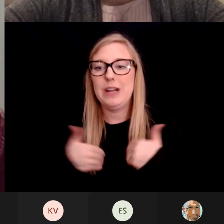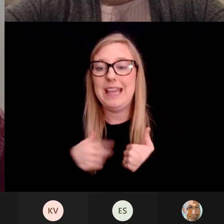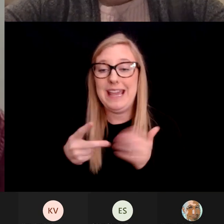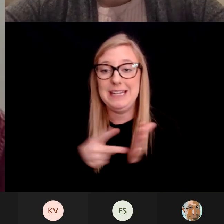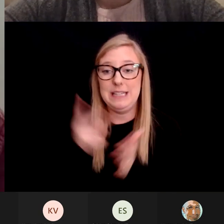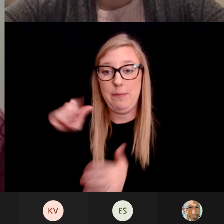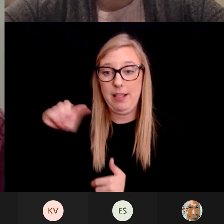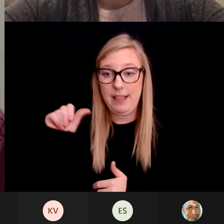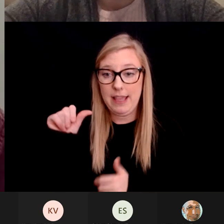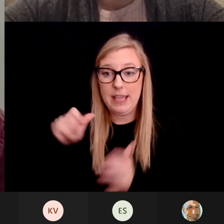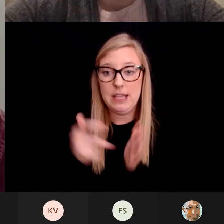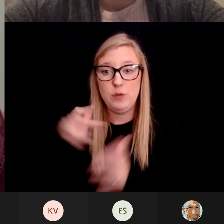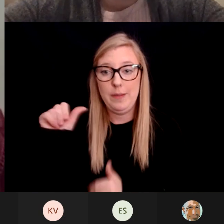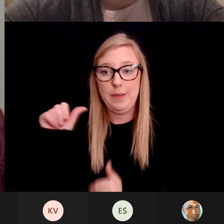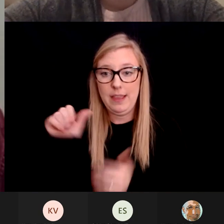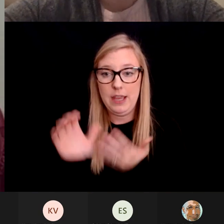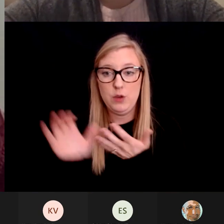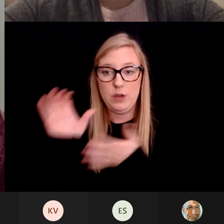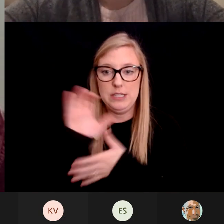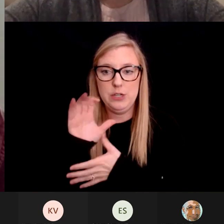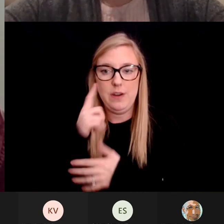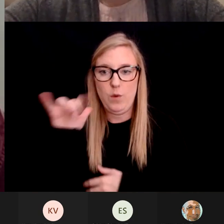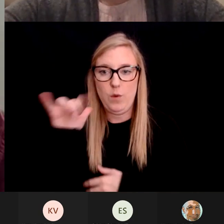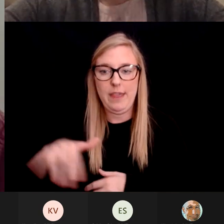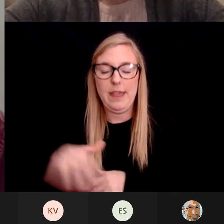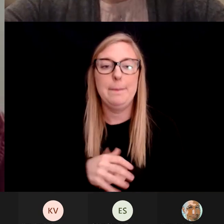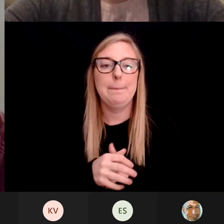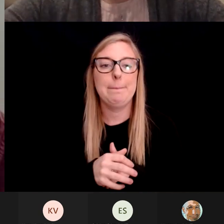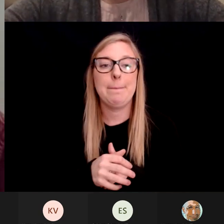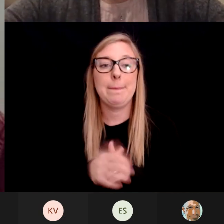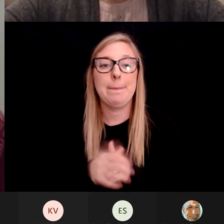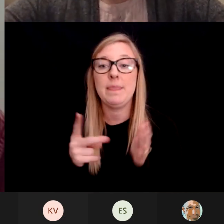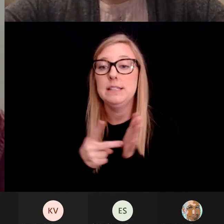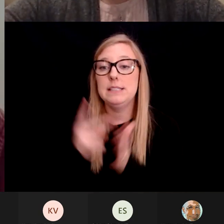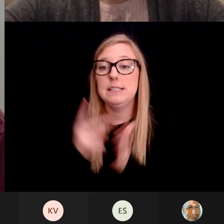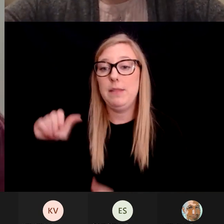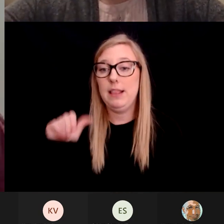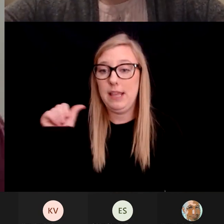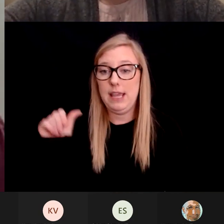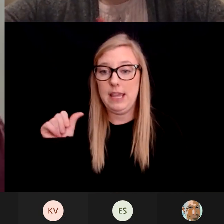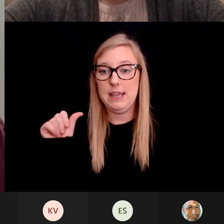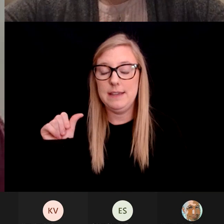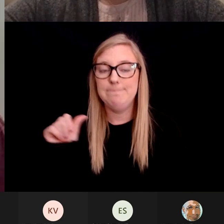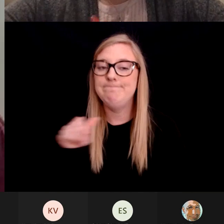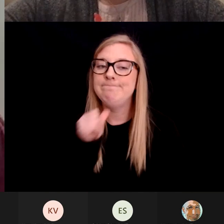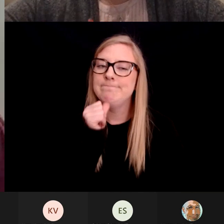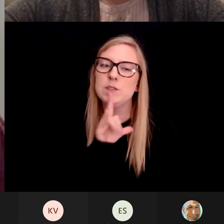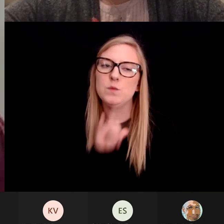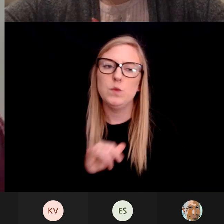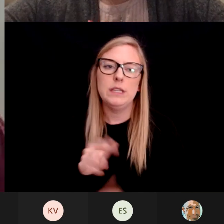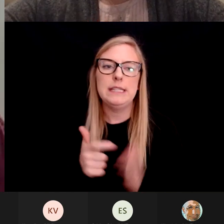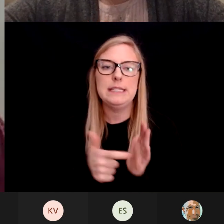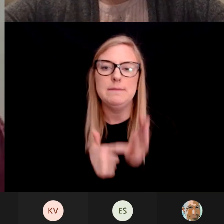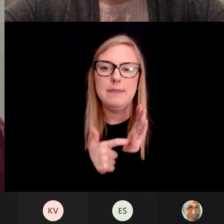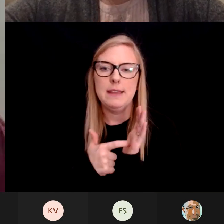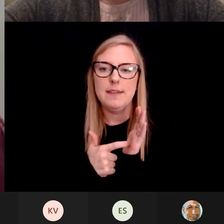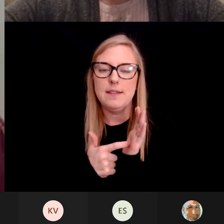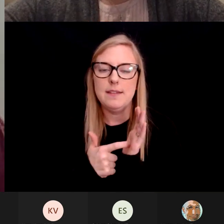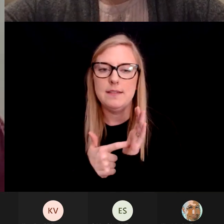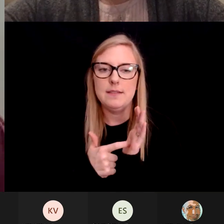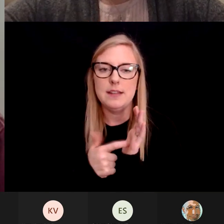criteria that deals with this. The AA criteria doesn't necessarily demand that